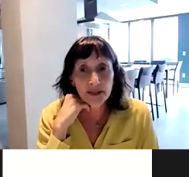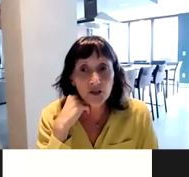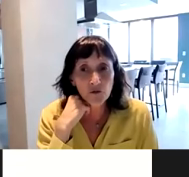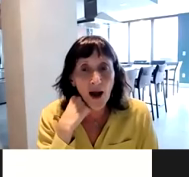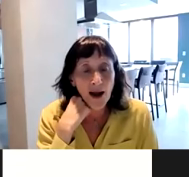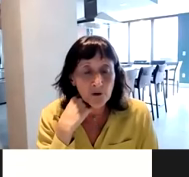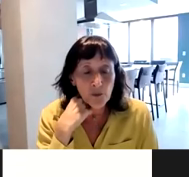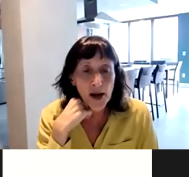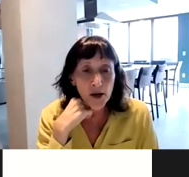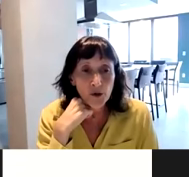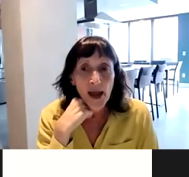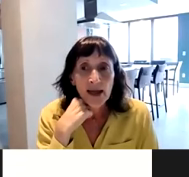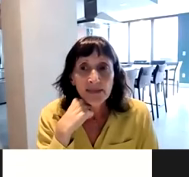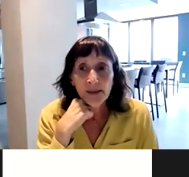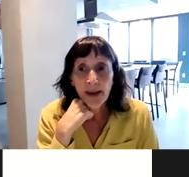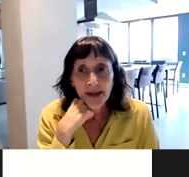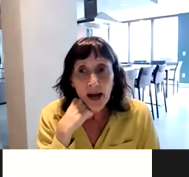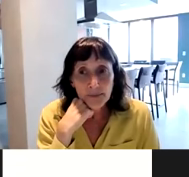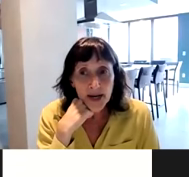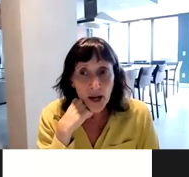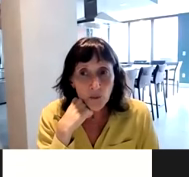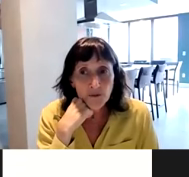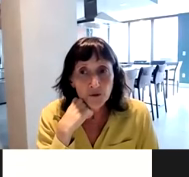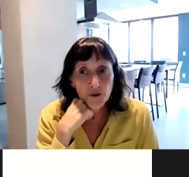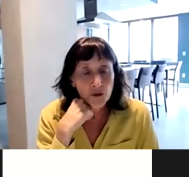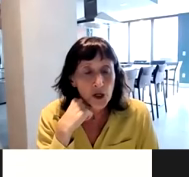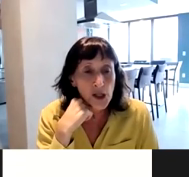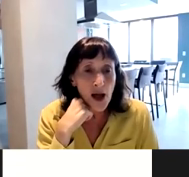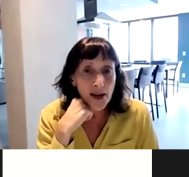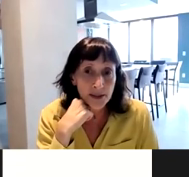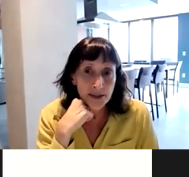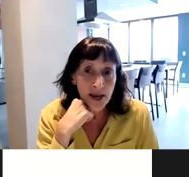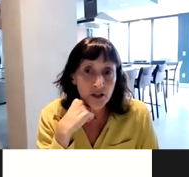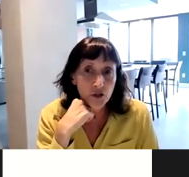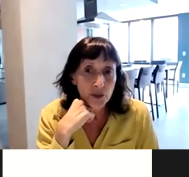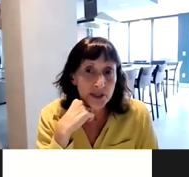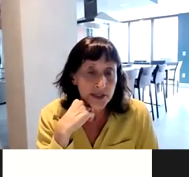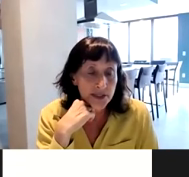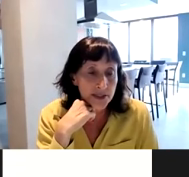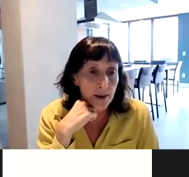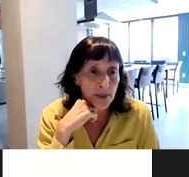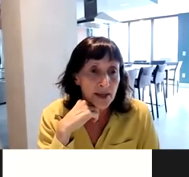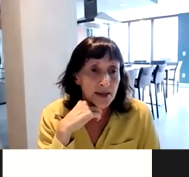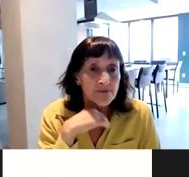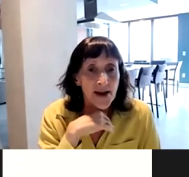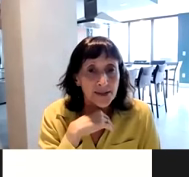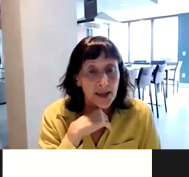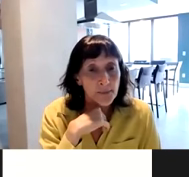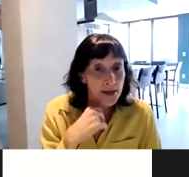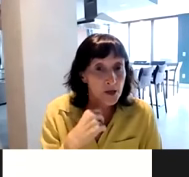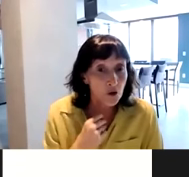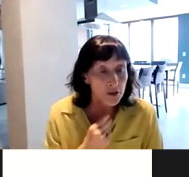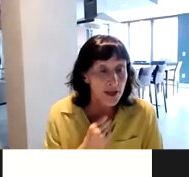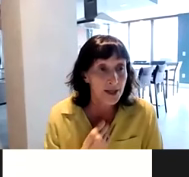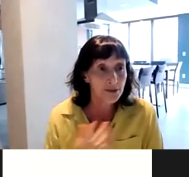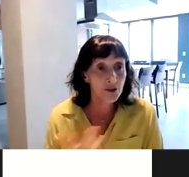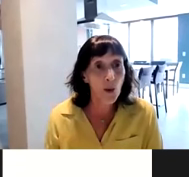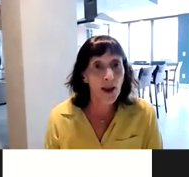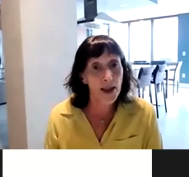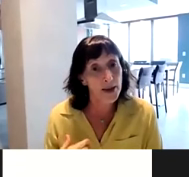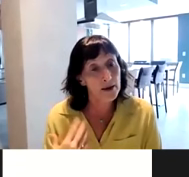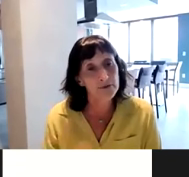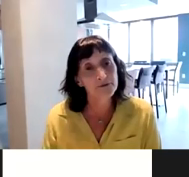us in survival mode, they may not be helpful to your clients as you assist them. In fact, they may get